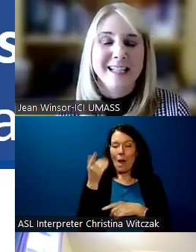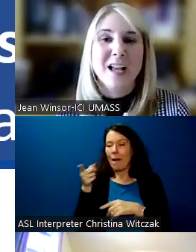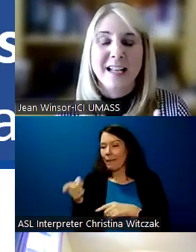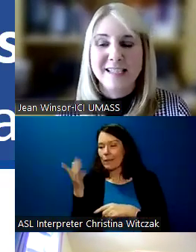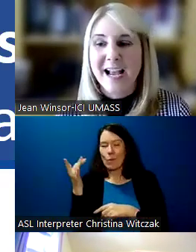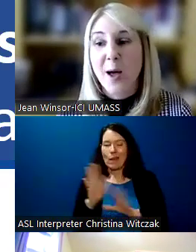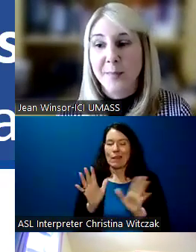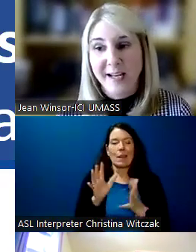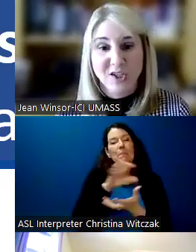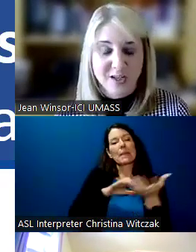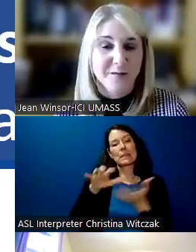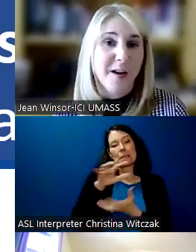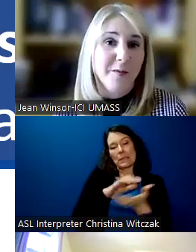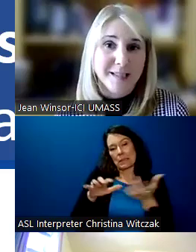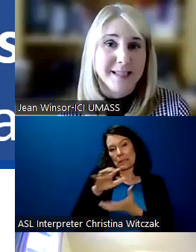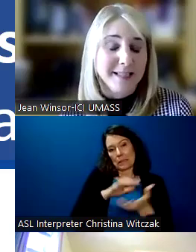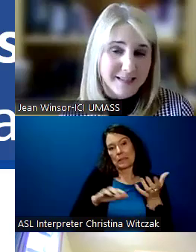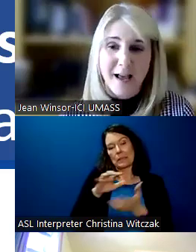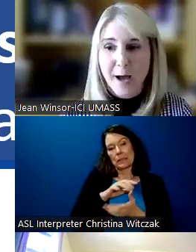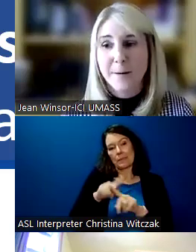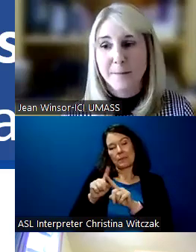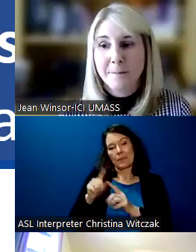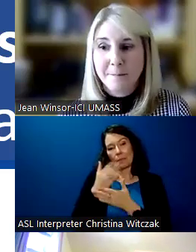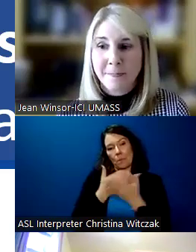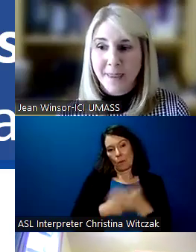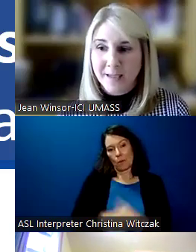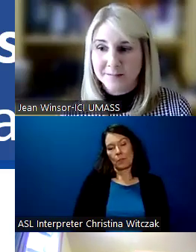think it's that combination of pieces.